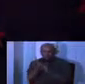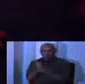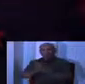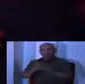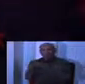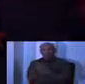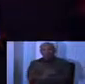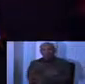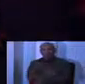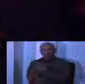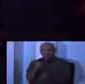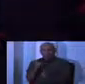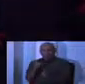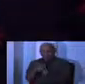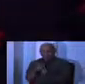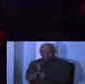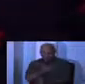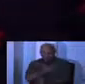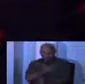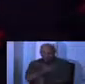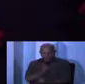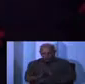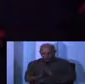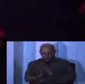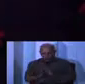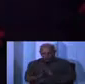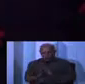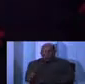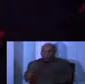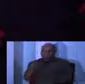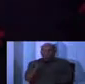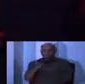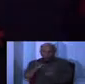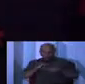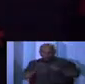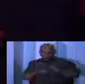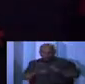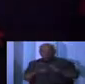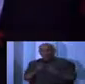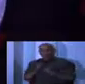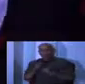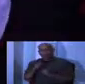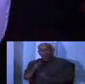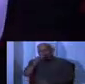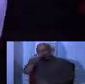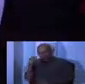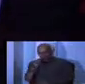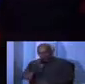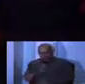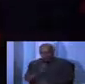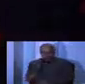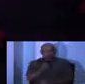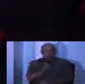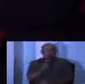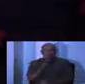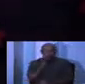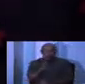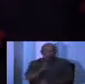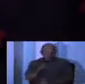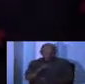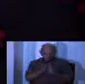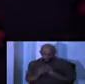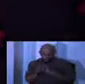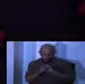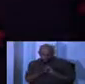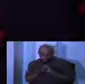our own brokenness, just as the brokenness of Mary and Joseph and all of the stories of characters in the story